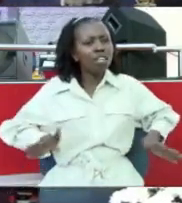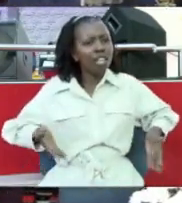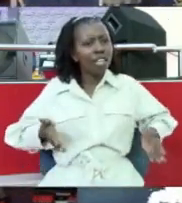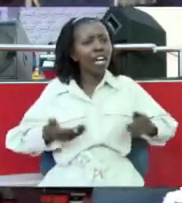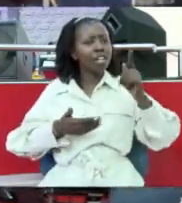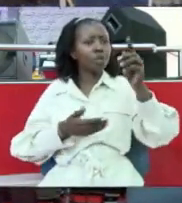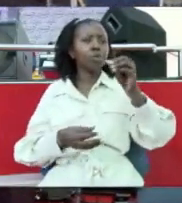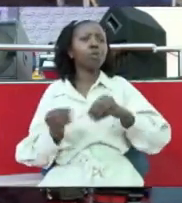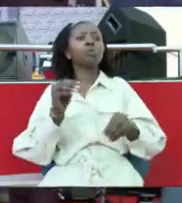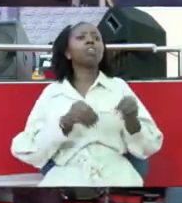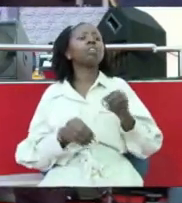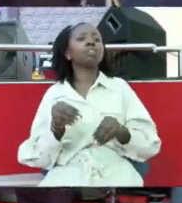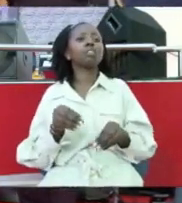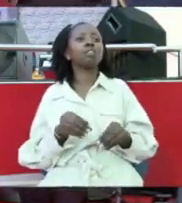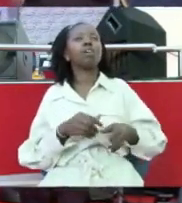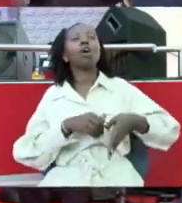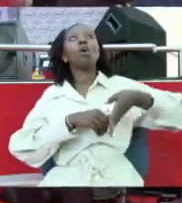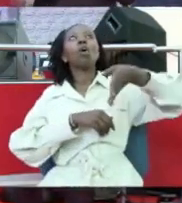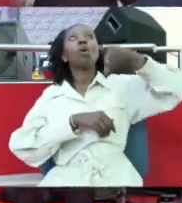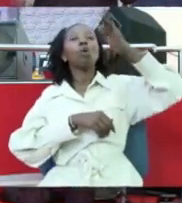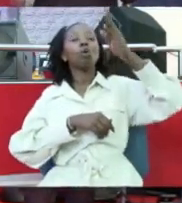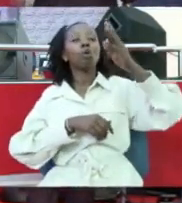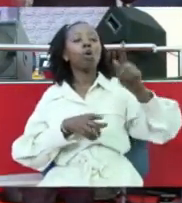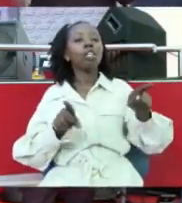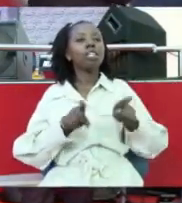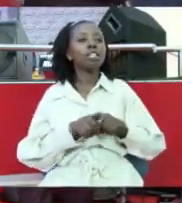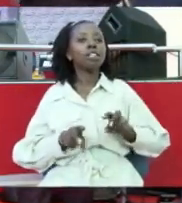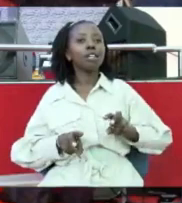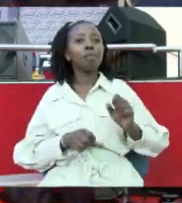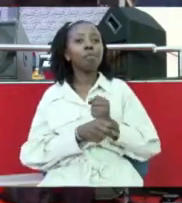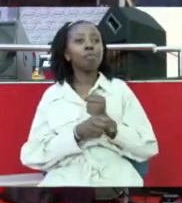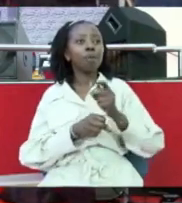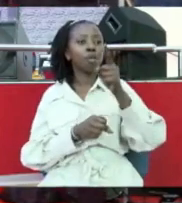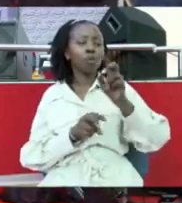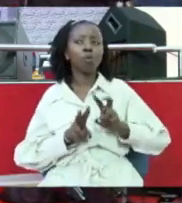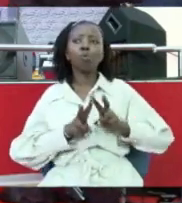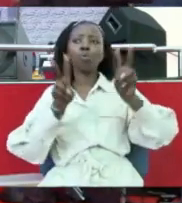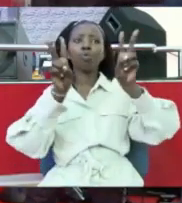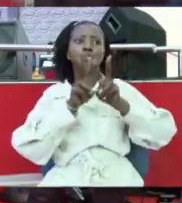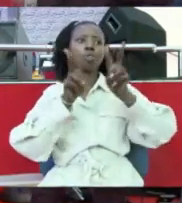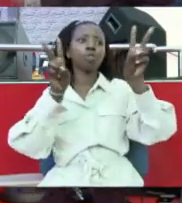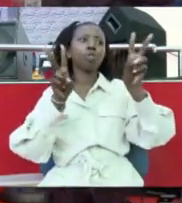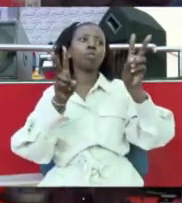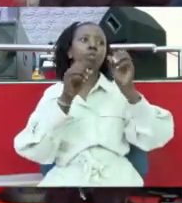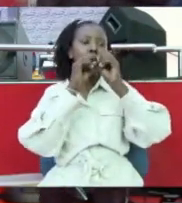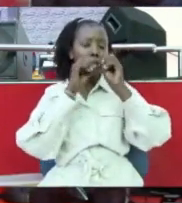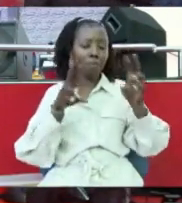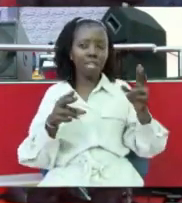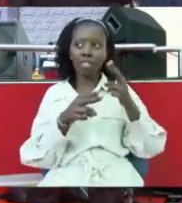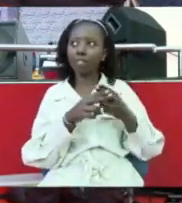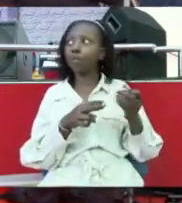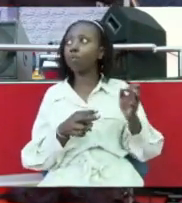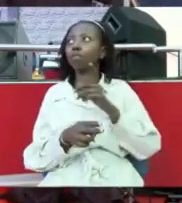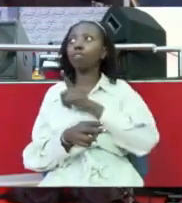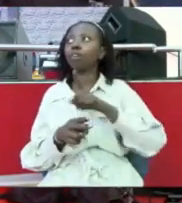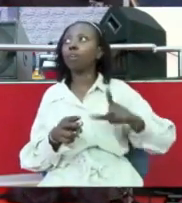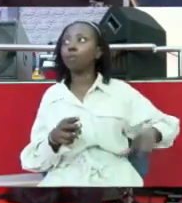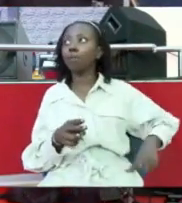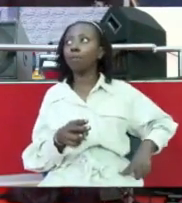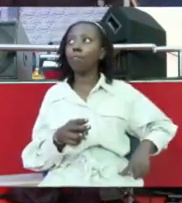langu la kutoa nini? God has prospered me. Mungu ameninawirisha. Blessed be the name of the Lord. Amen.